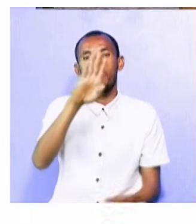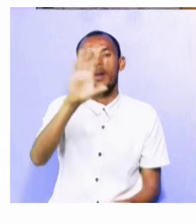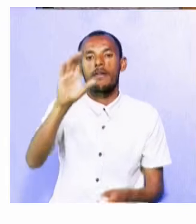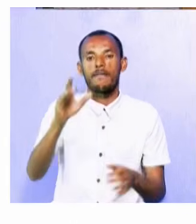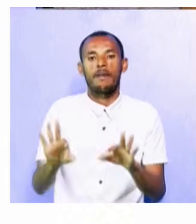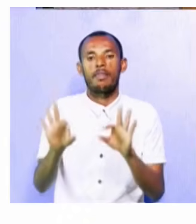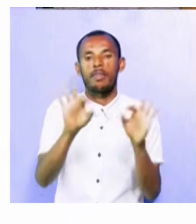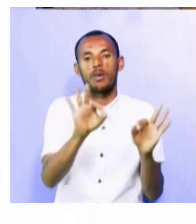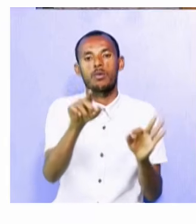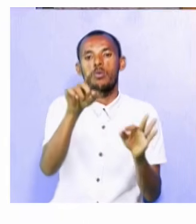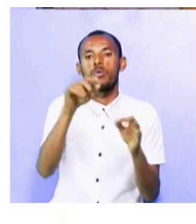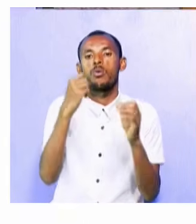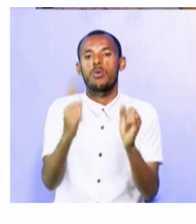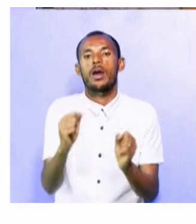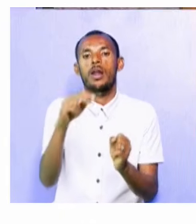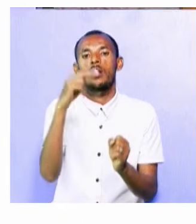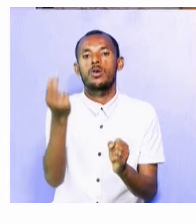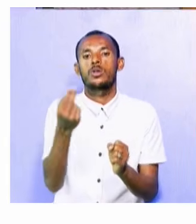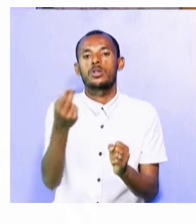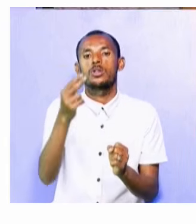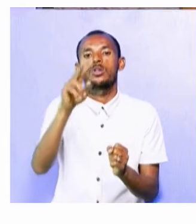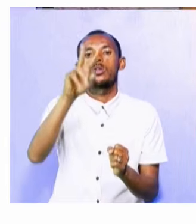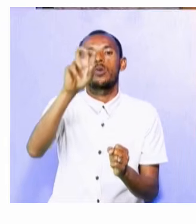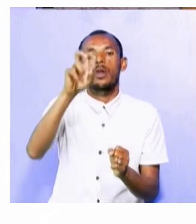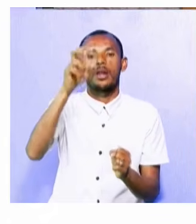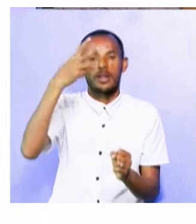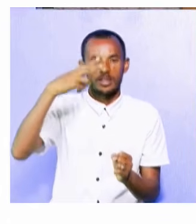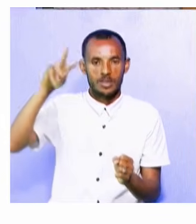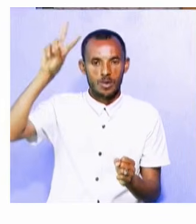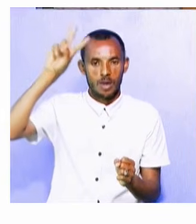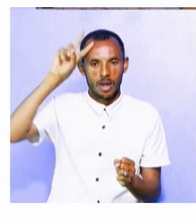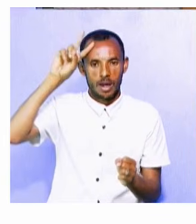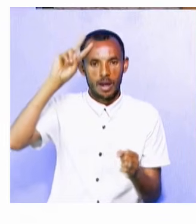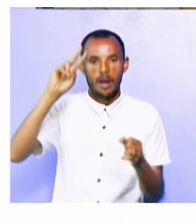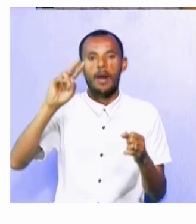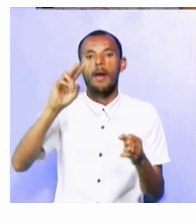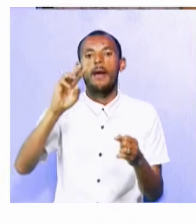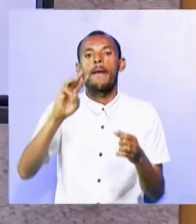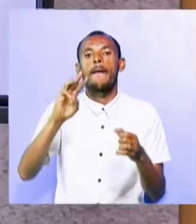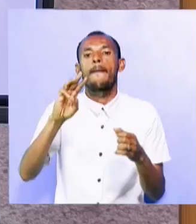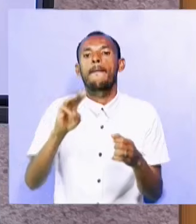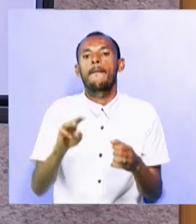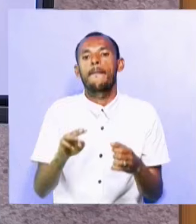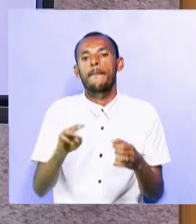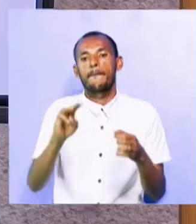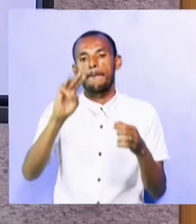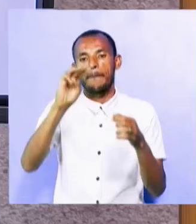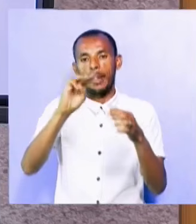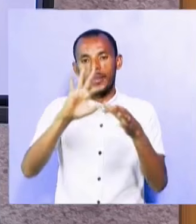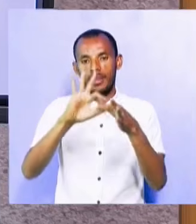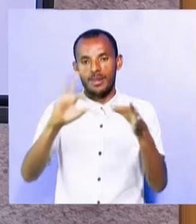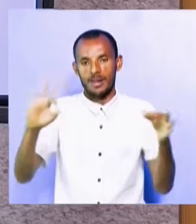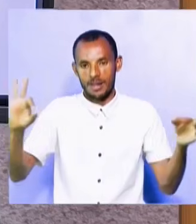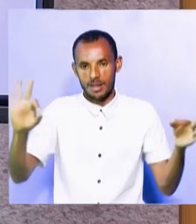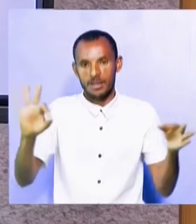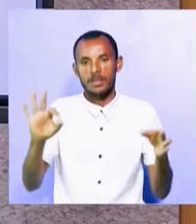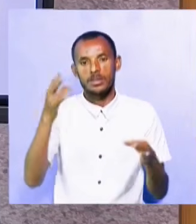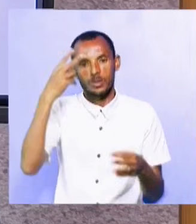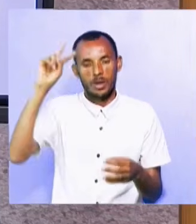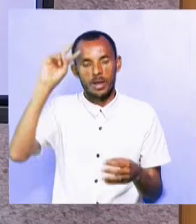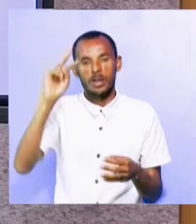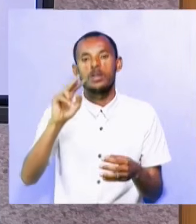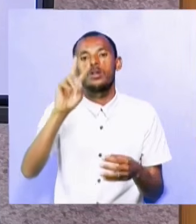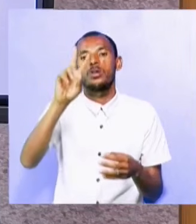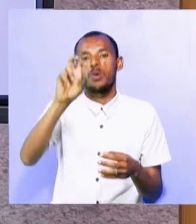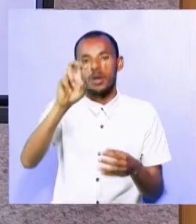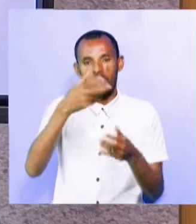can use 20 square meter square. 20 square means 20 by 20, which is